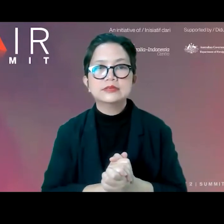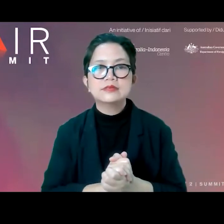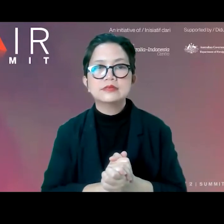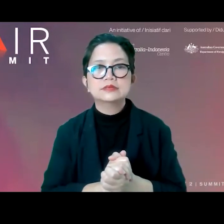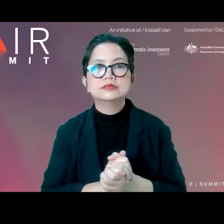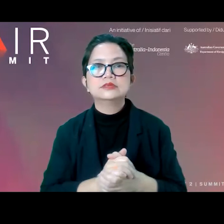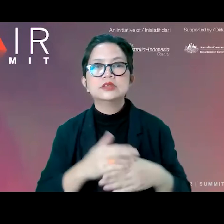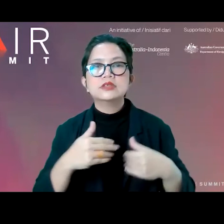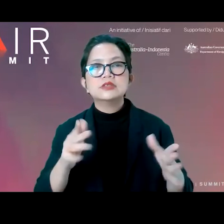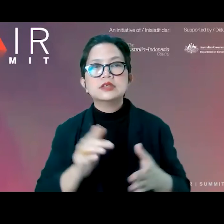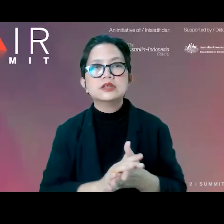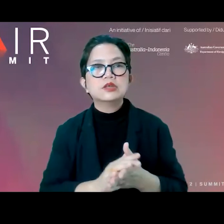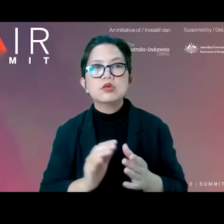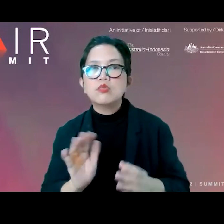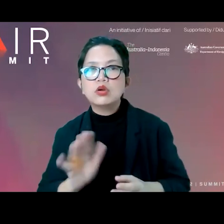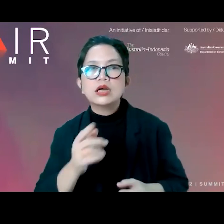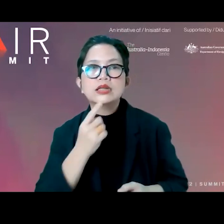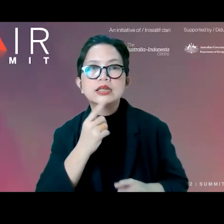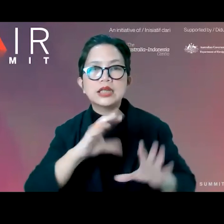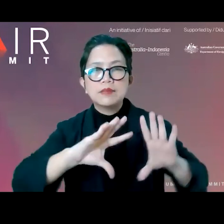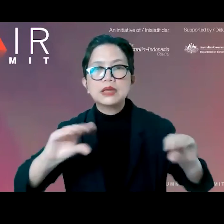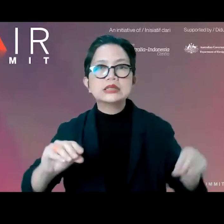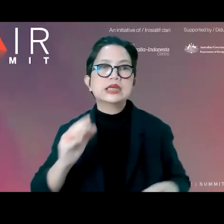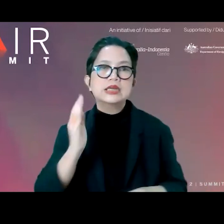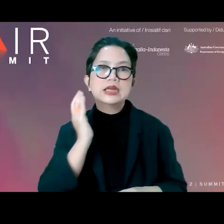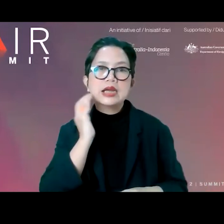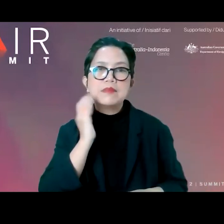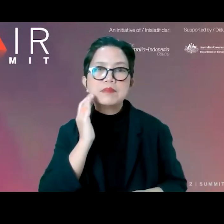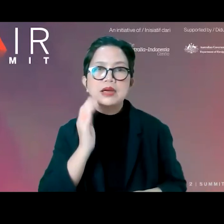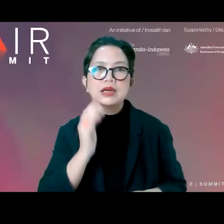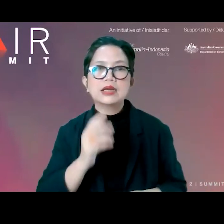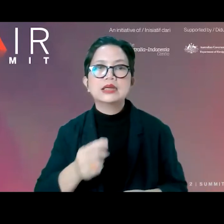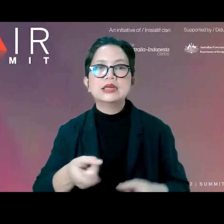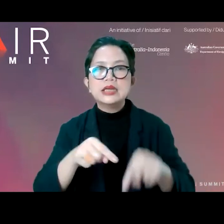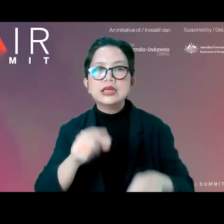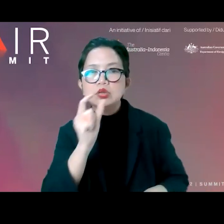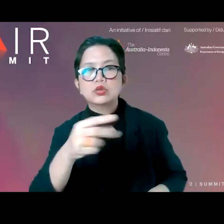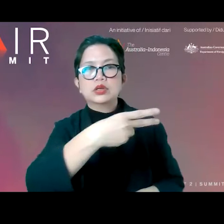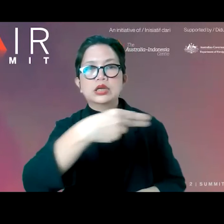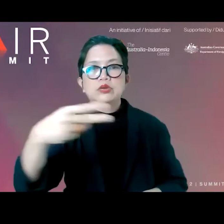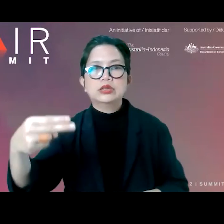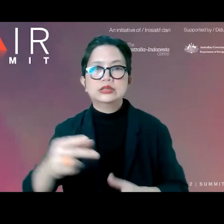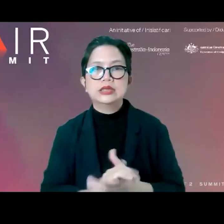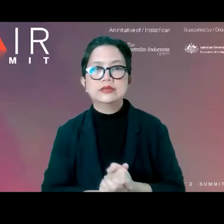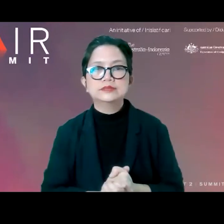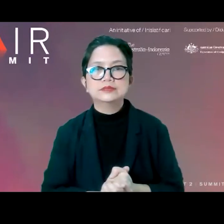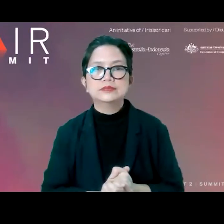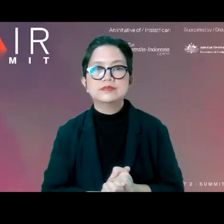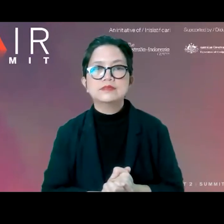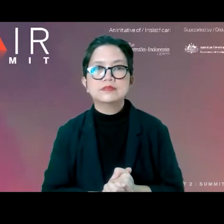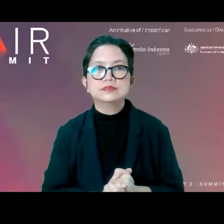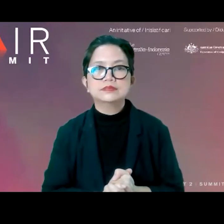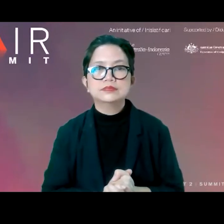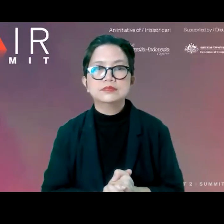So for Indonesia, I think as has been messaged already, the choice is really not one of